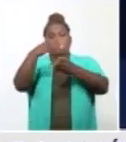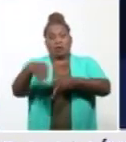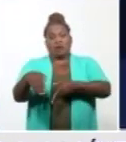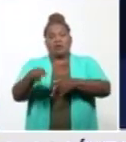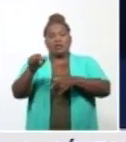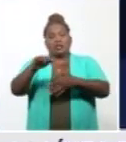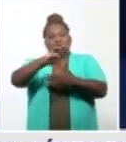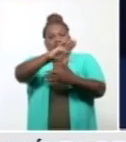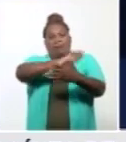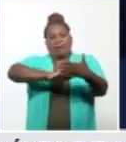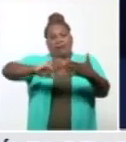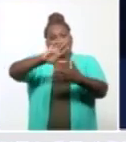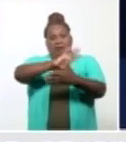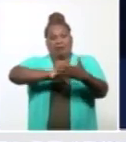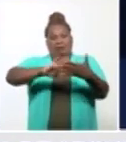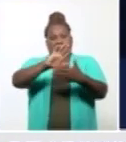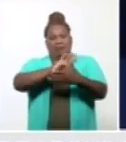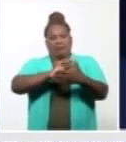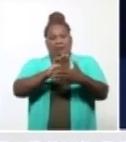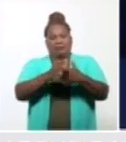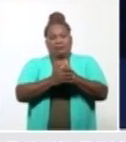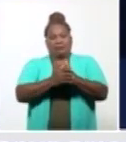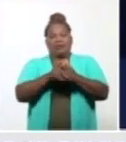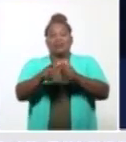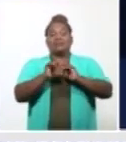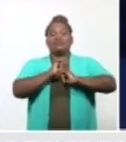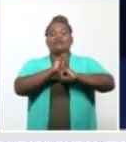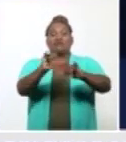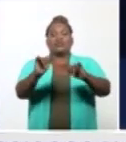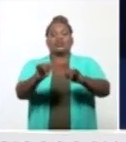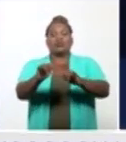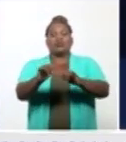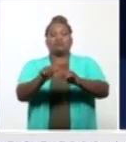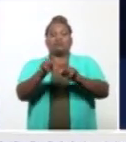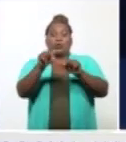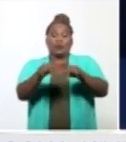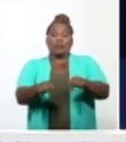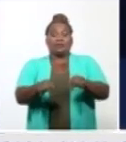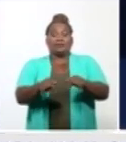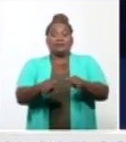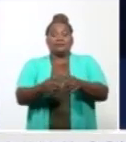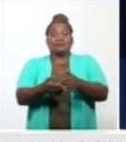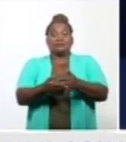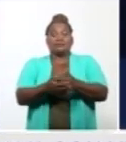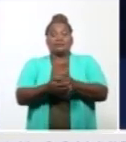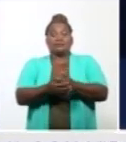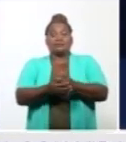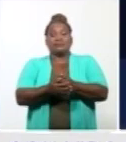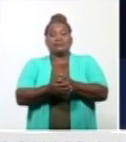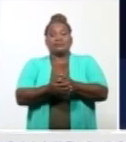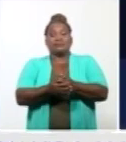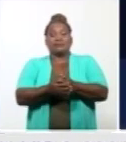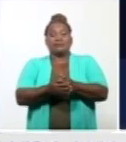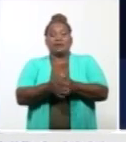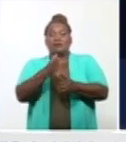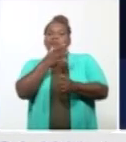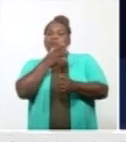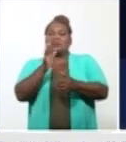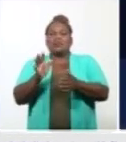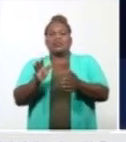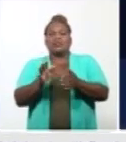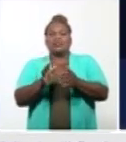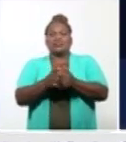if restrictions are lifted and the population does not comply with the restriction